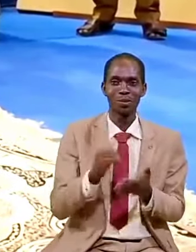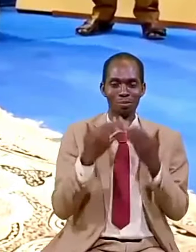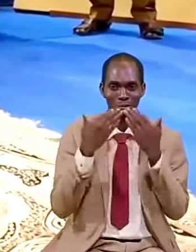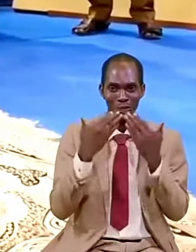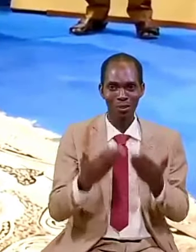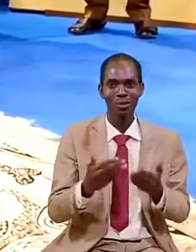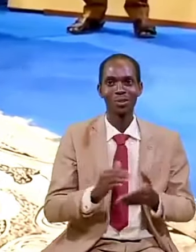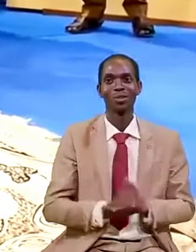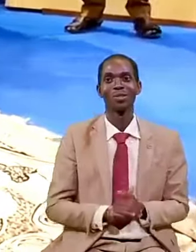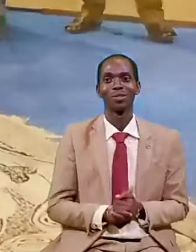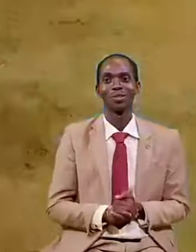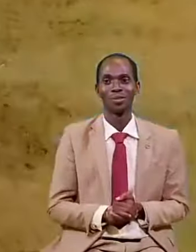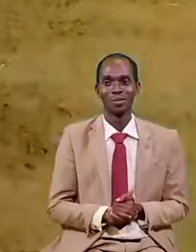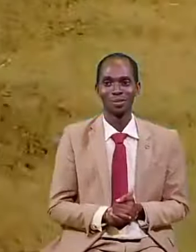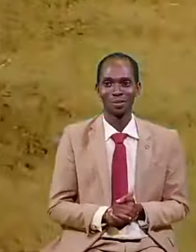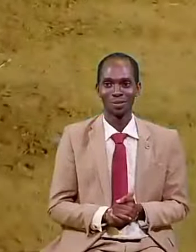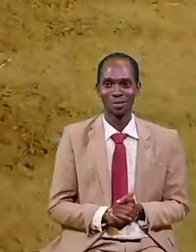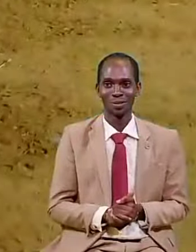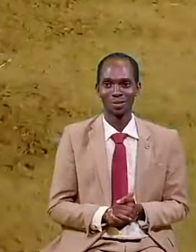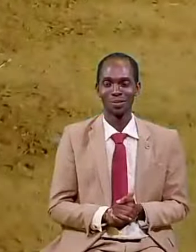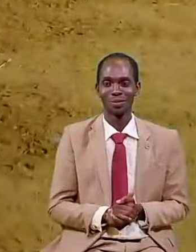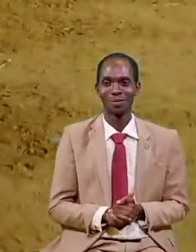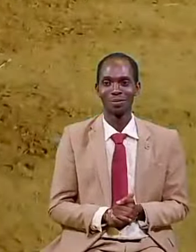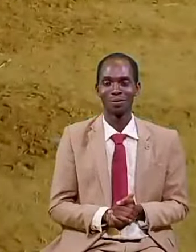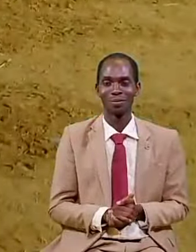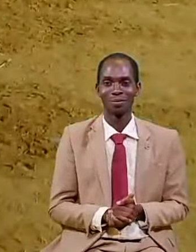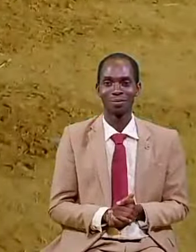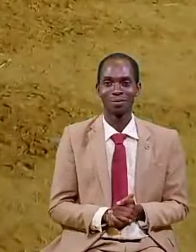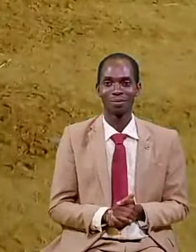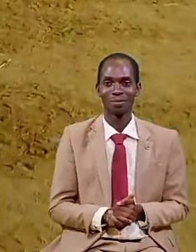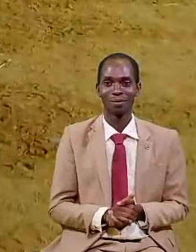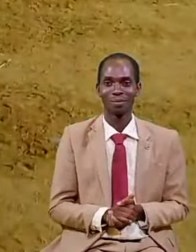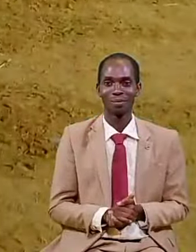you. Thank you. Let's put our hands together. Thank you, Your Excellency.